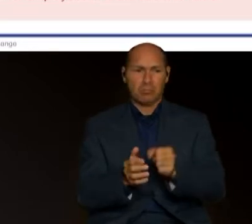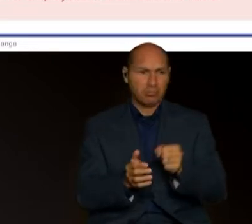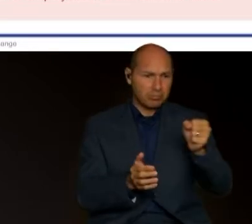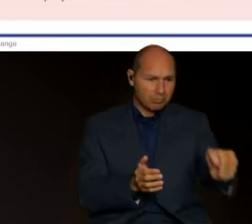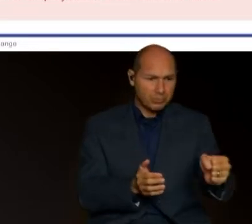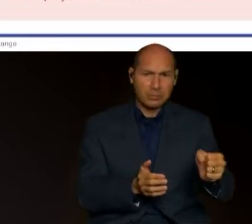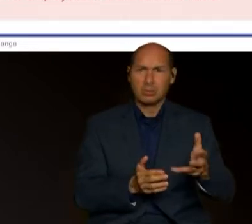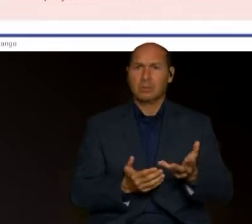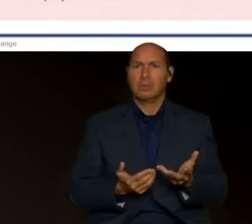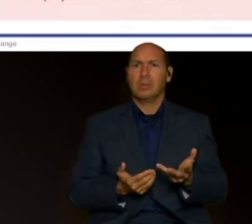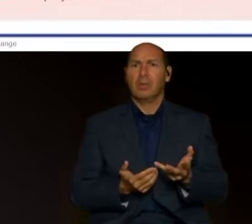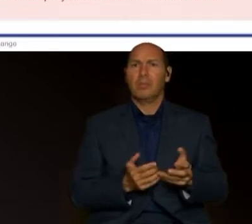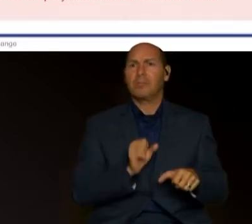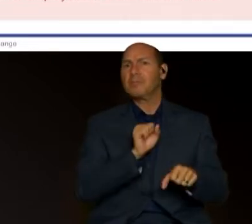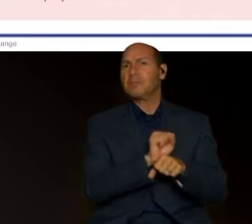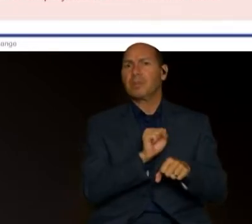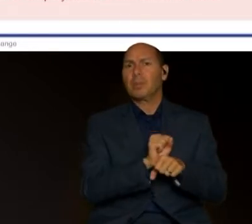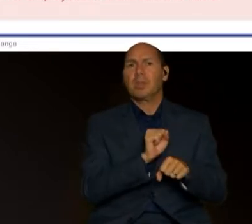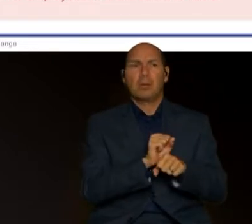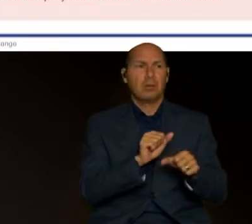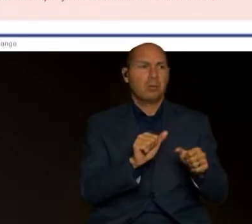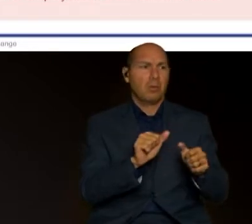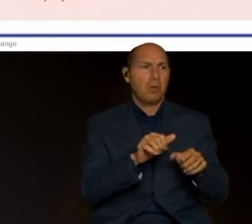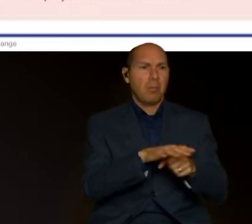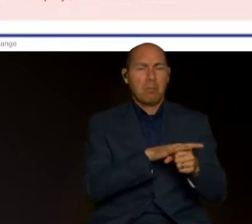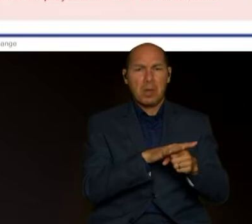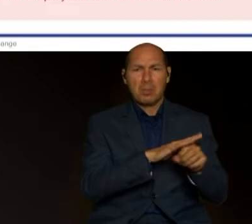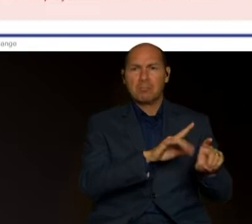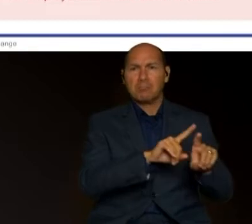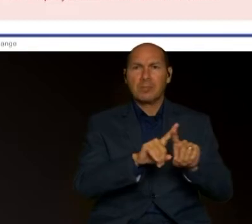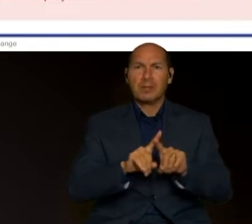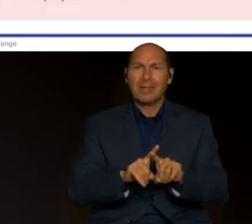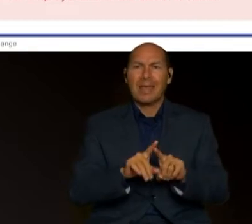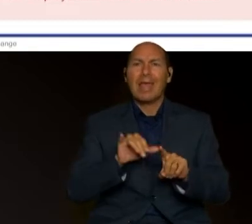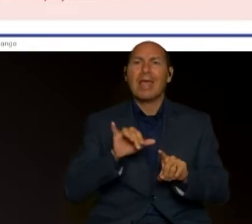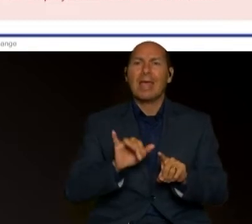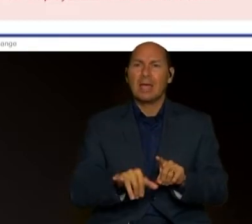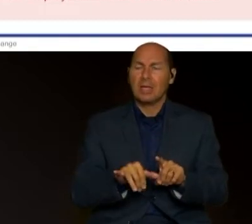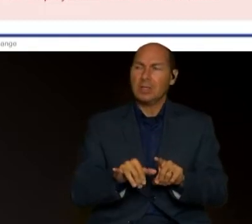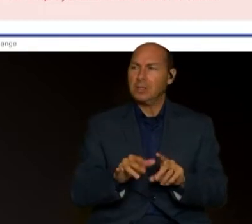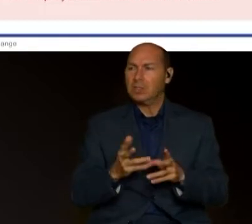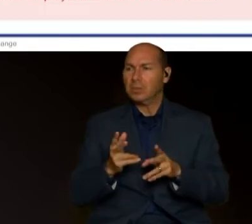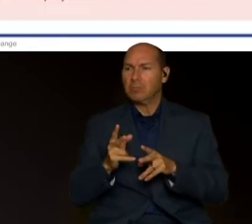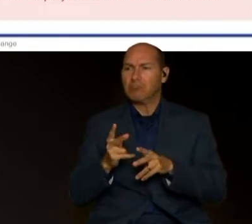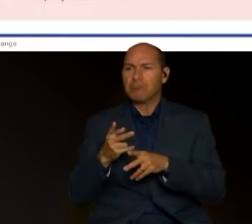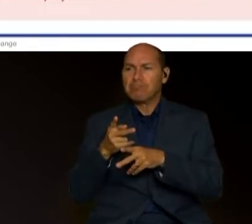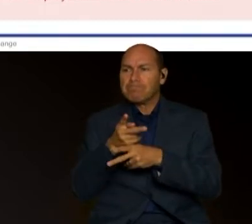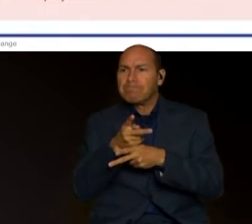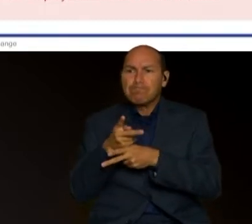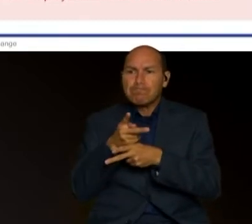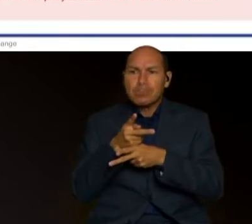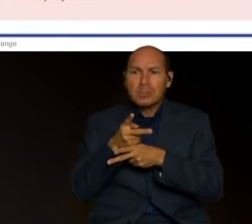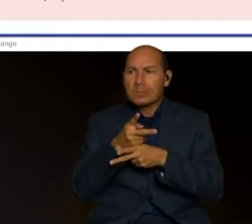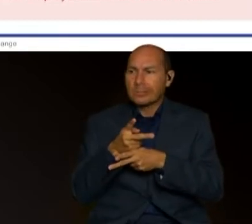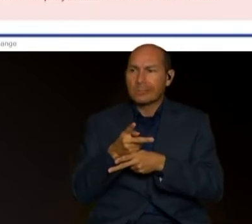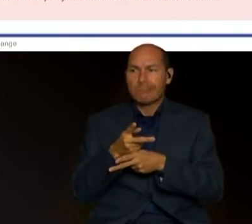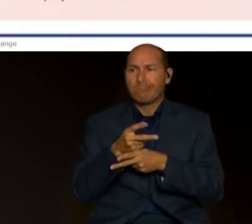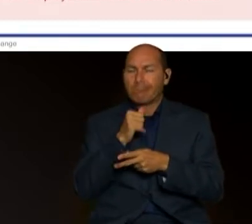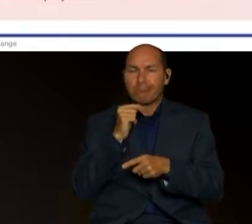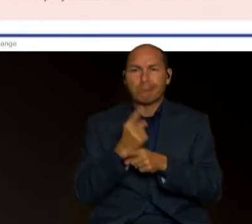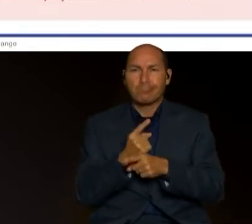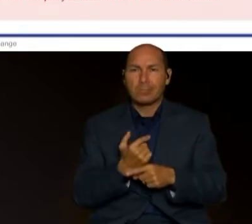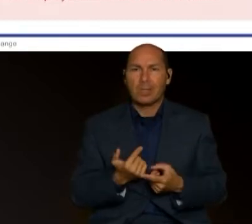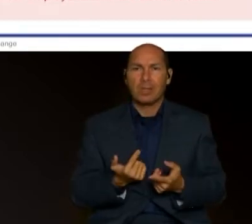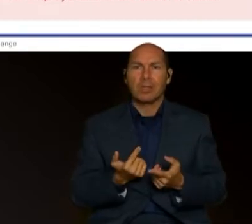assigned to divisions, employees working for different areas at the same time. So this affected the supervisory line